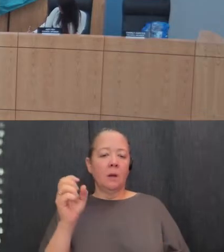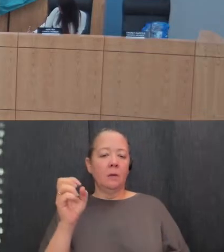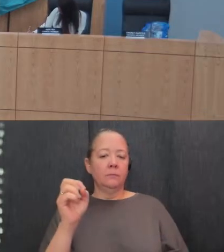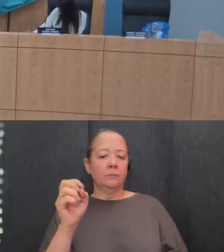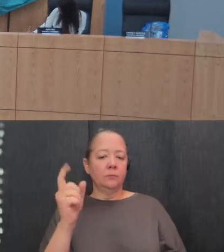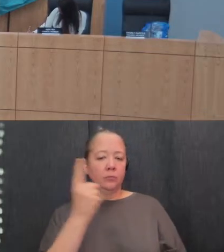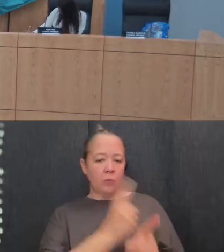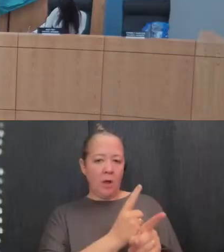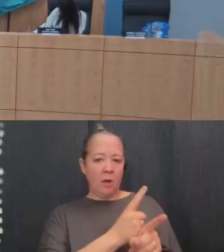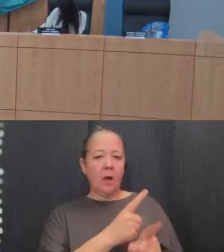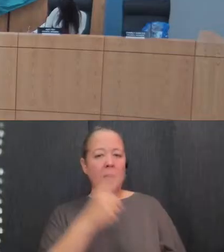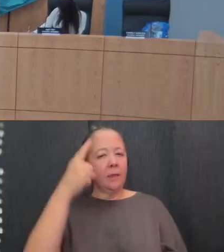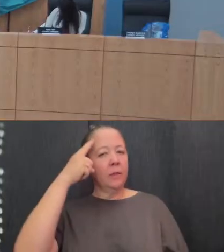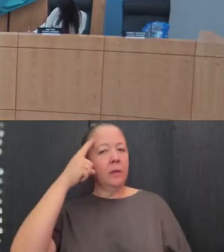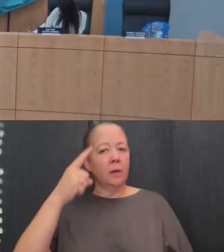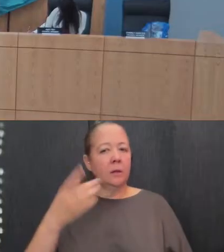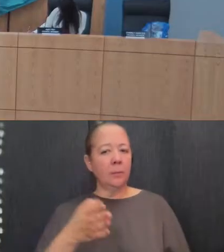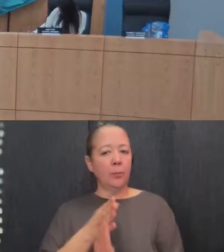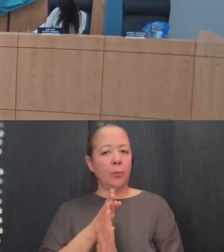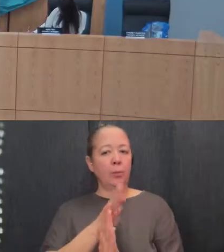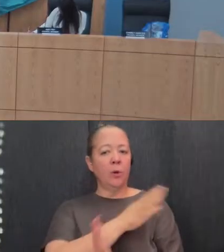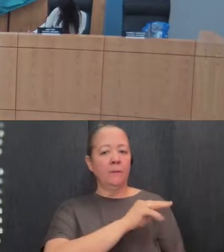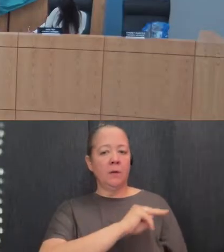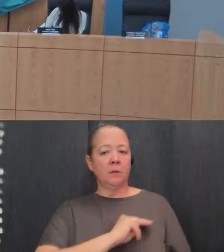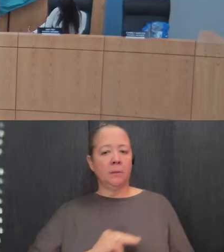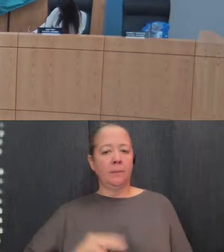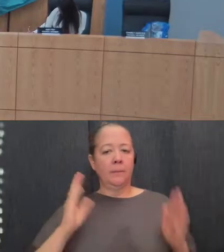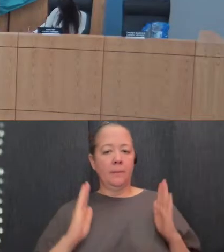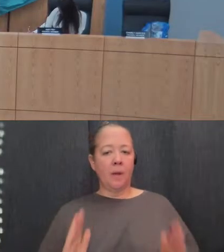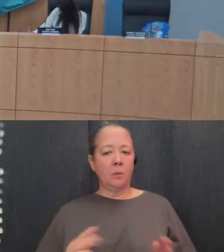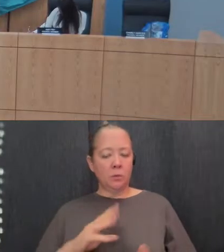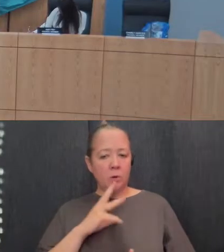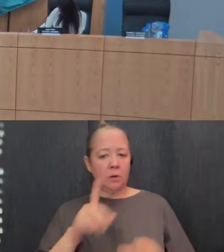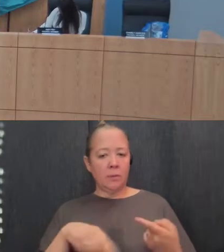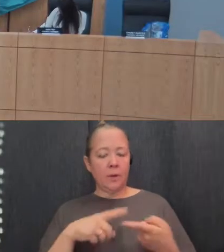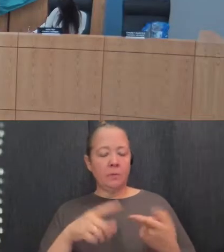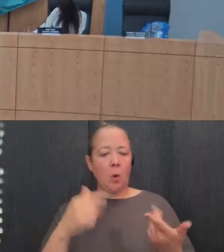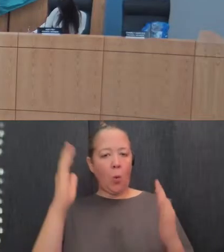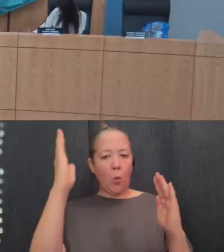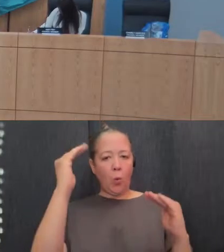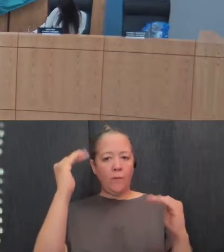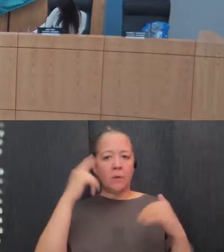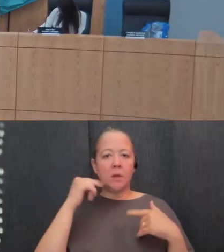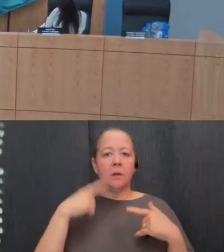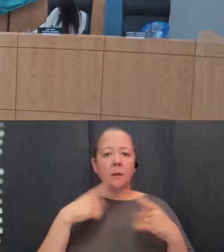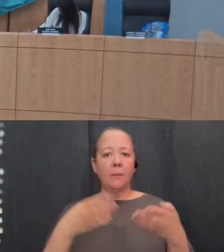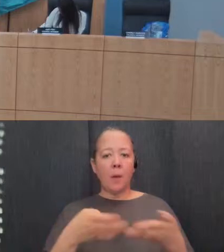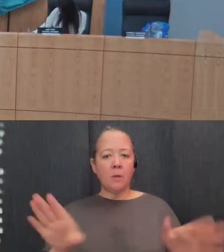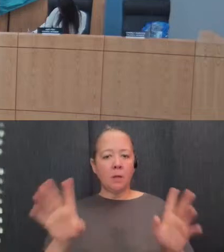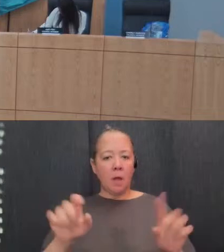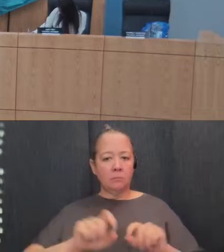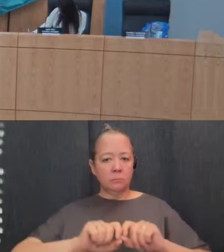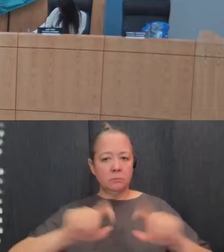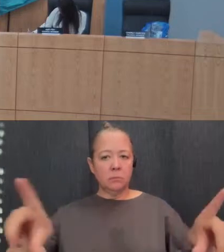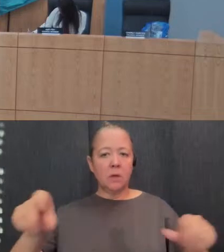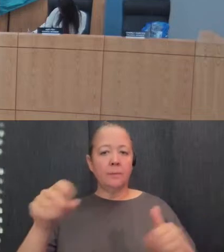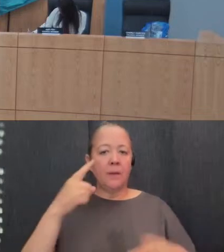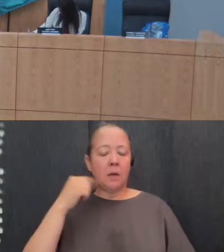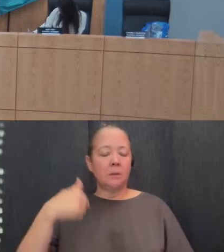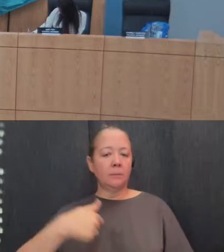was talking about that as well. So hopefully we can get that out to the public, because my posting to my